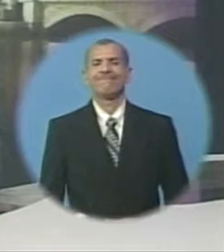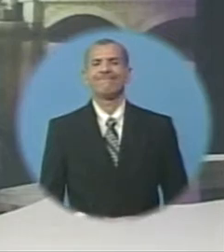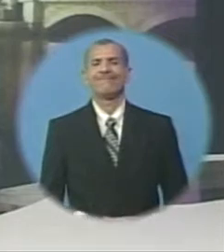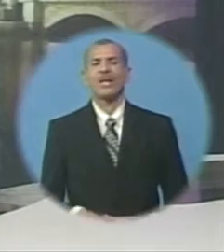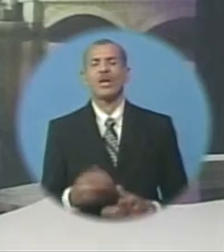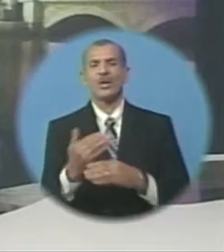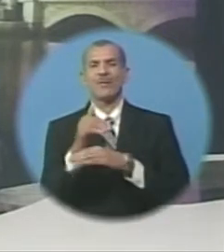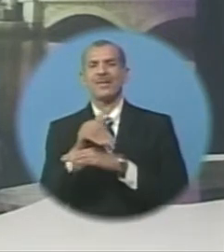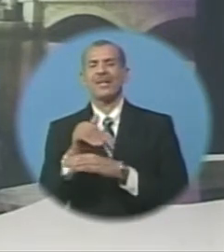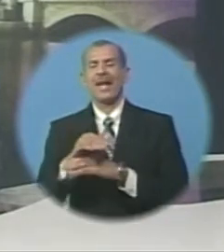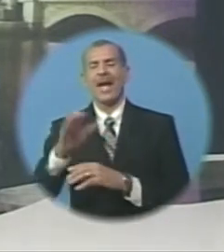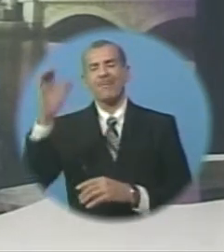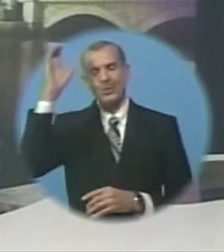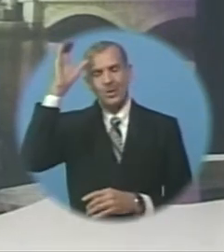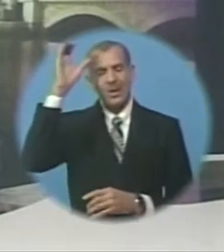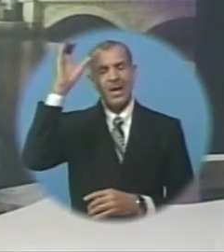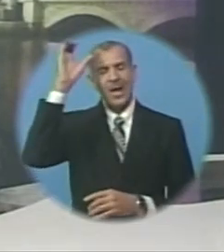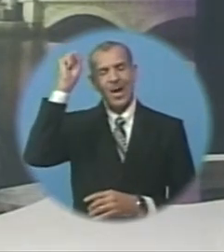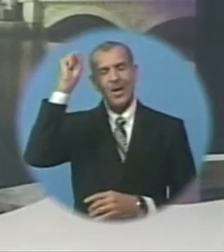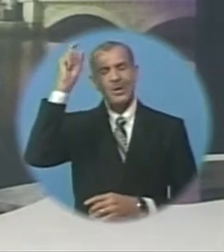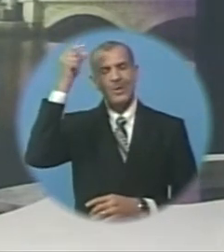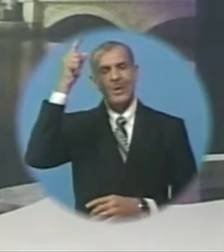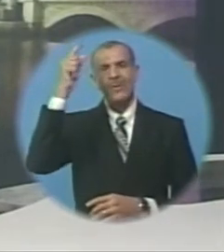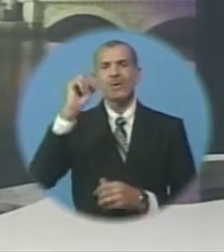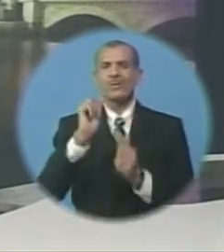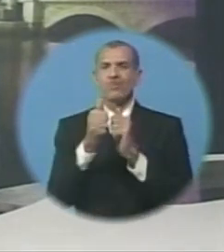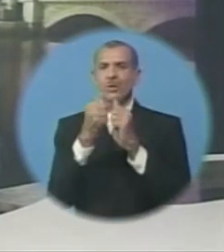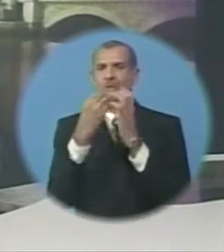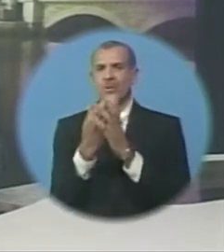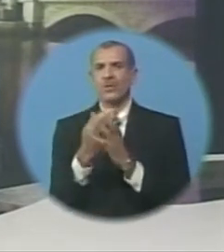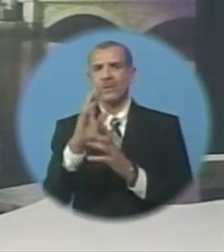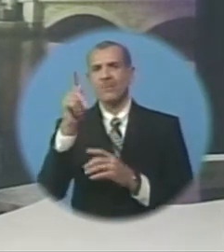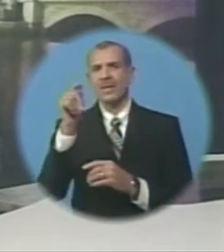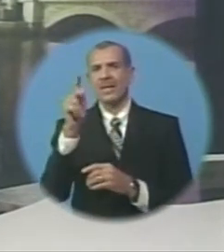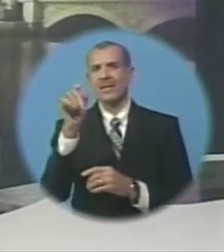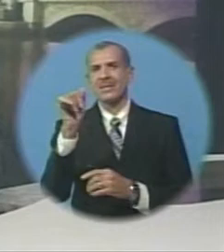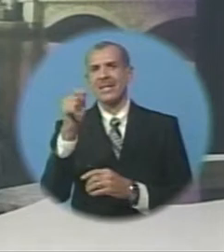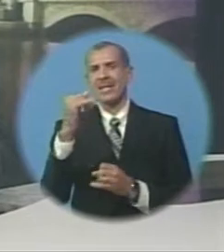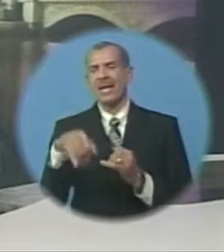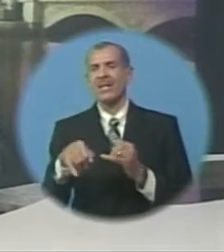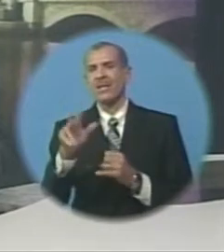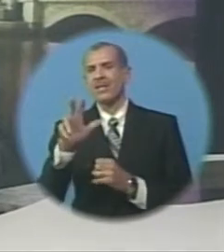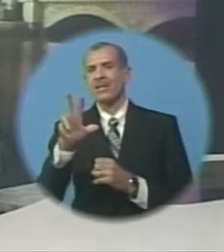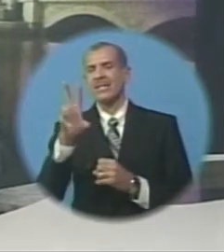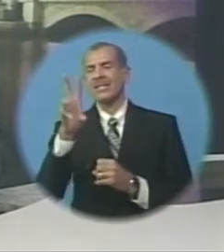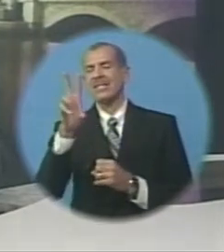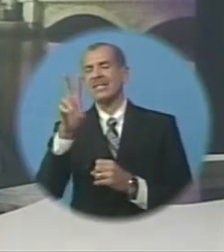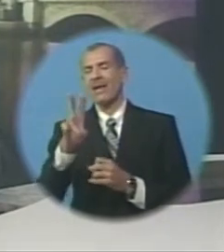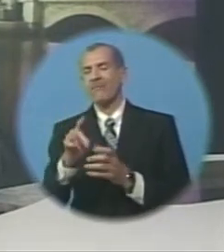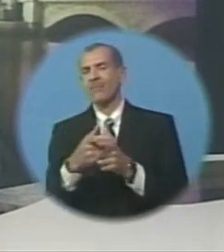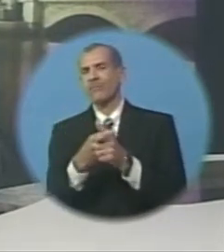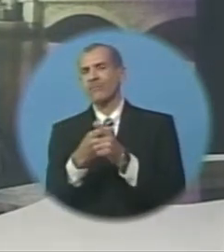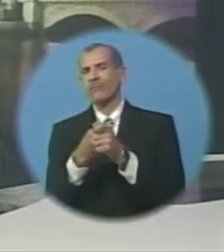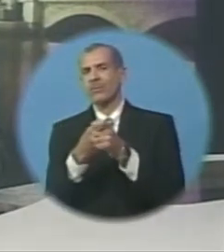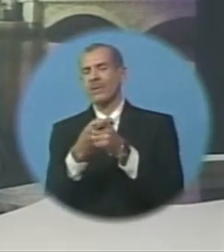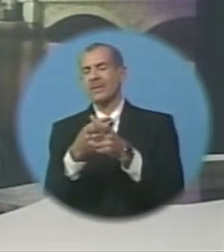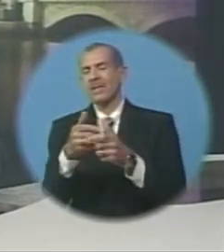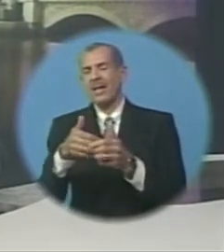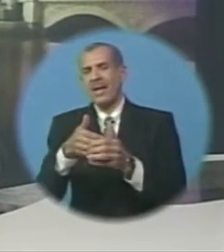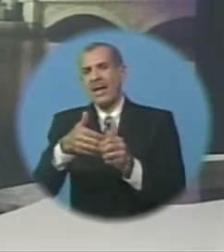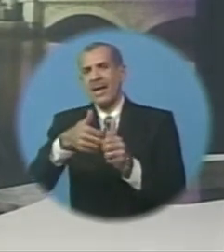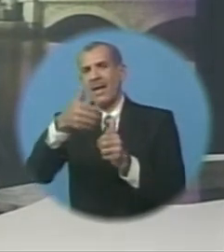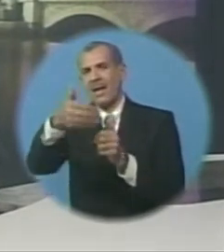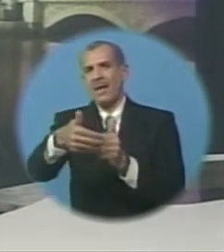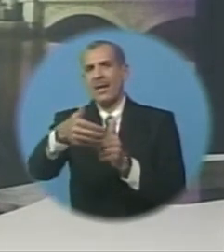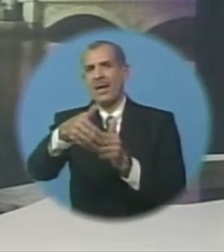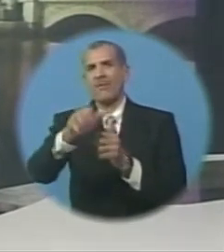Hey, good evening, I'm Sean Green with a look at sports. Well, Pakistan ended 37 runs ahead of the West Indies when stumps were pulled on day